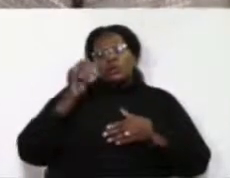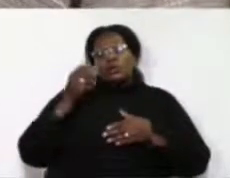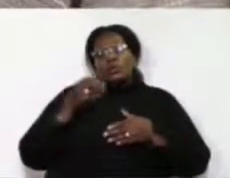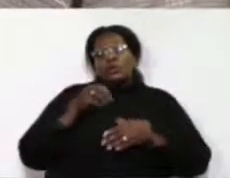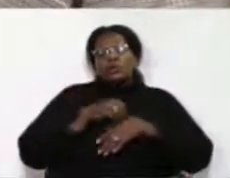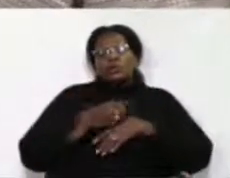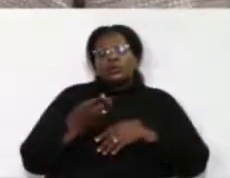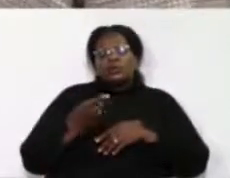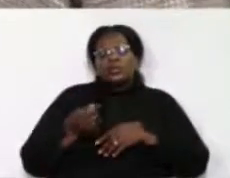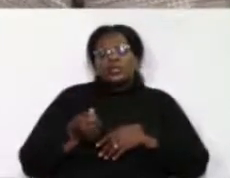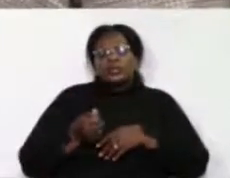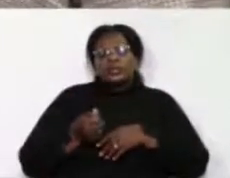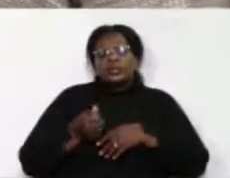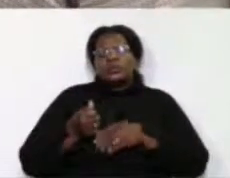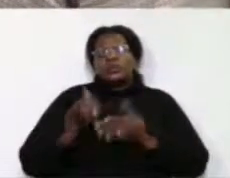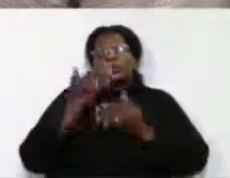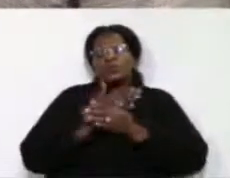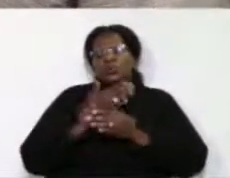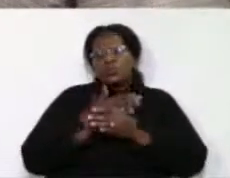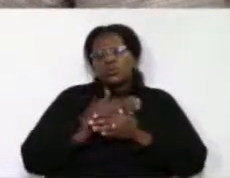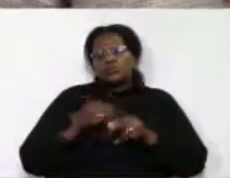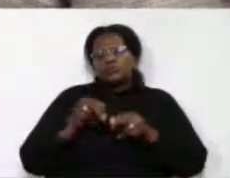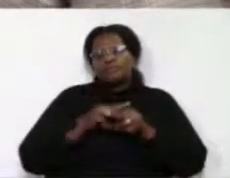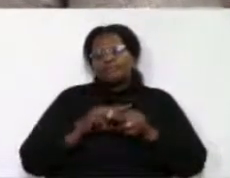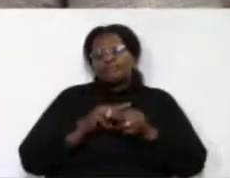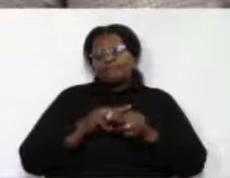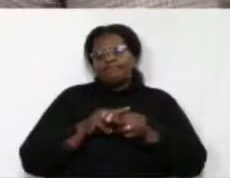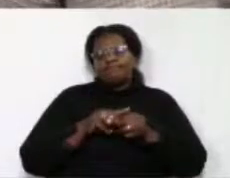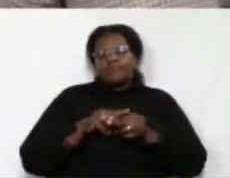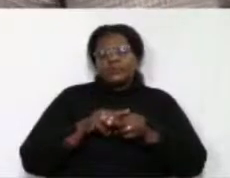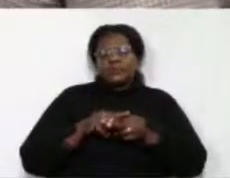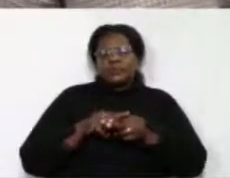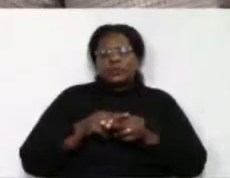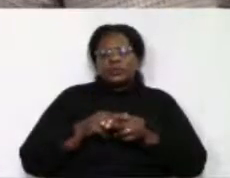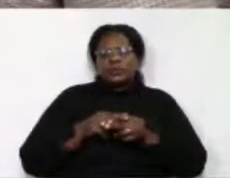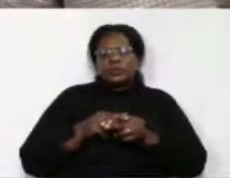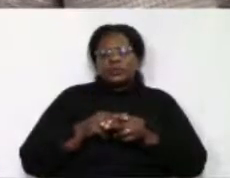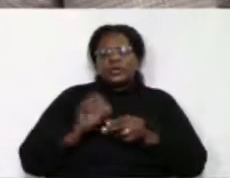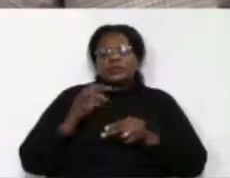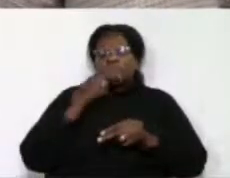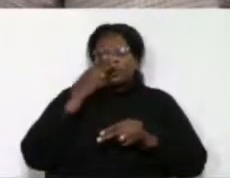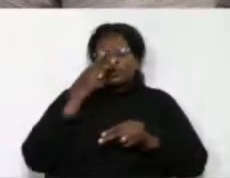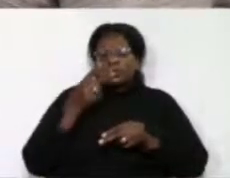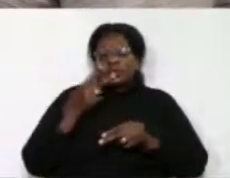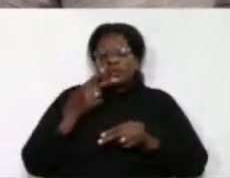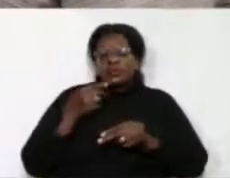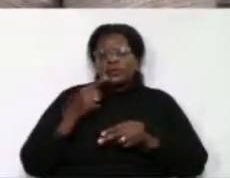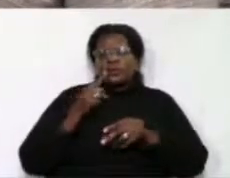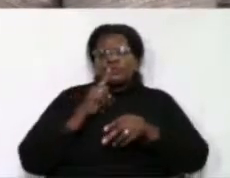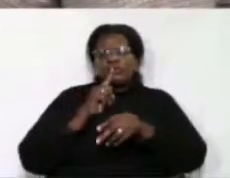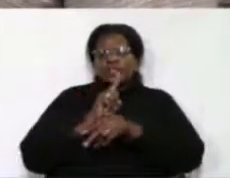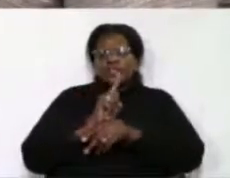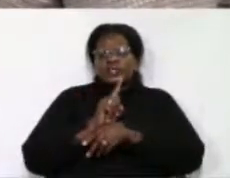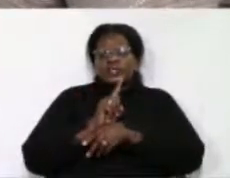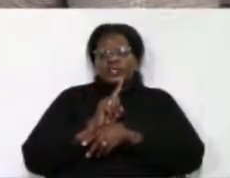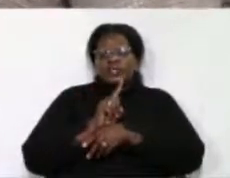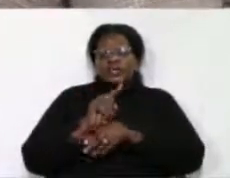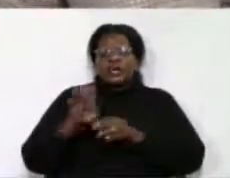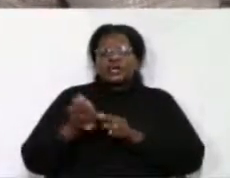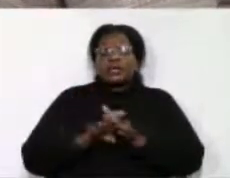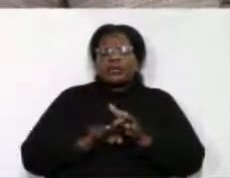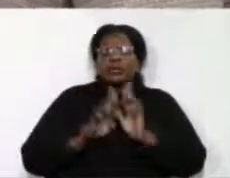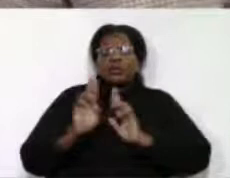is minus labor cost and operating cost. So if you saw our first broadcast, or when I was here first, we were talking